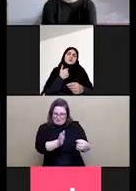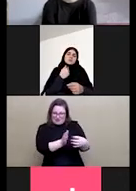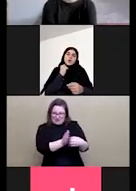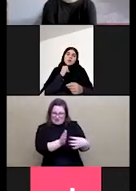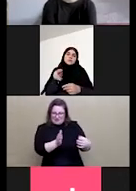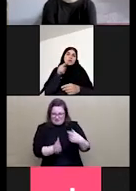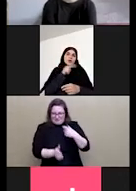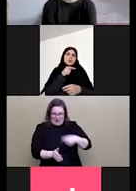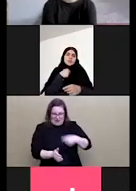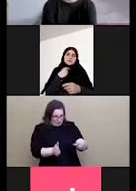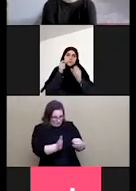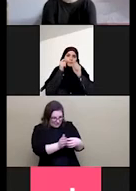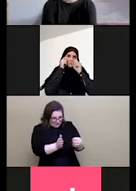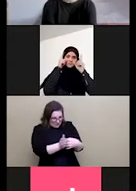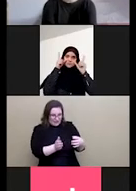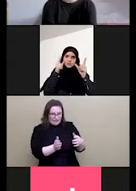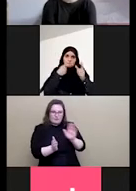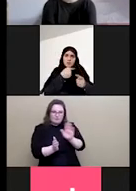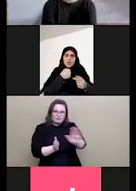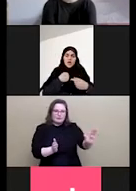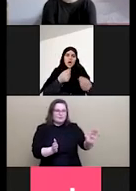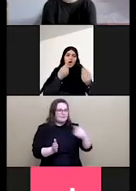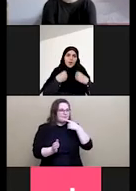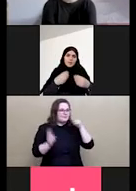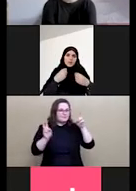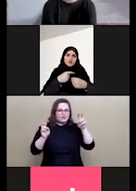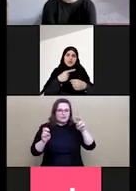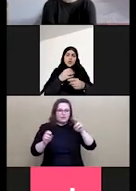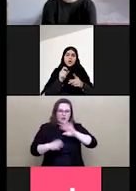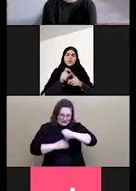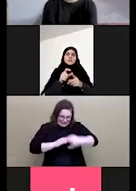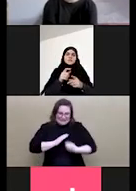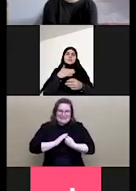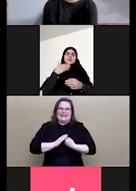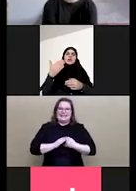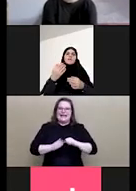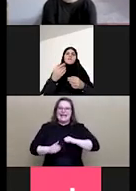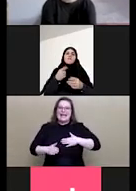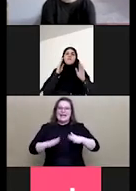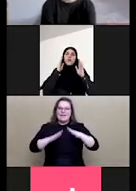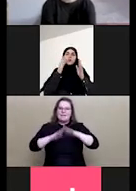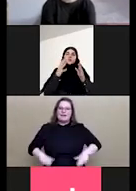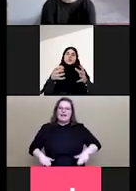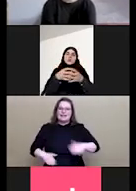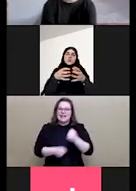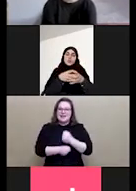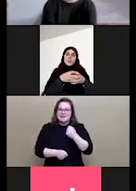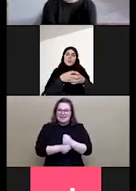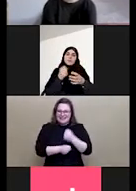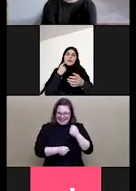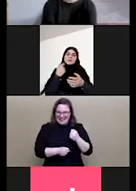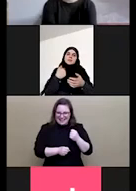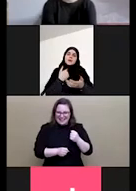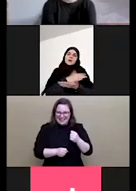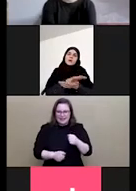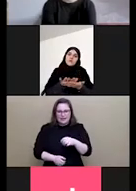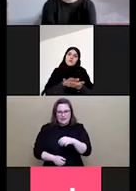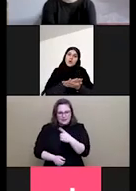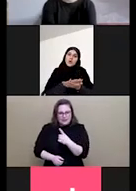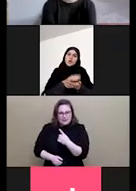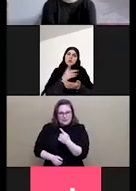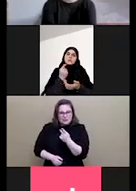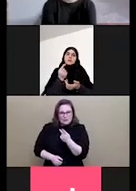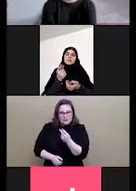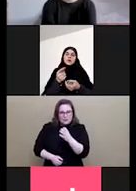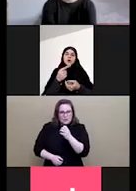groups on their own, what I called internal peace building process. And Mr. Zuko mentioned this,